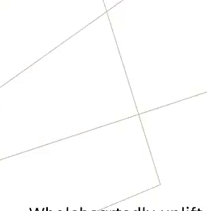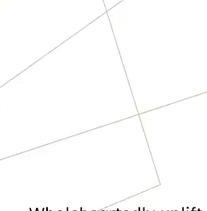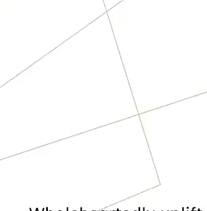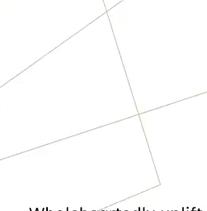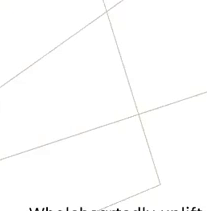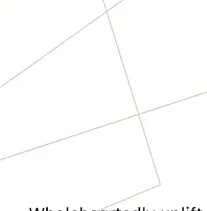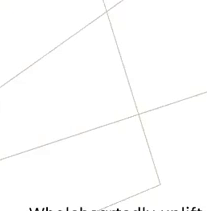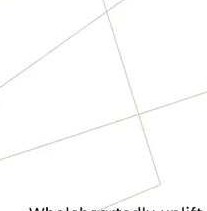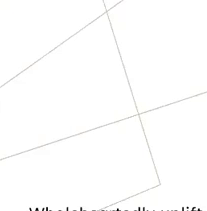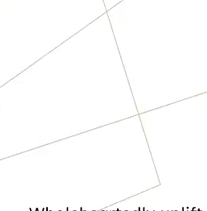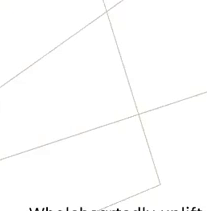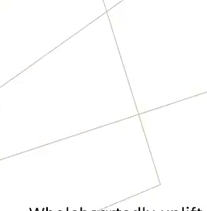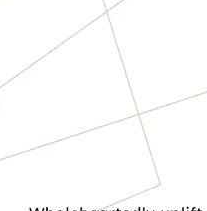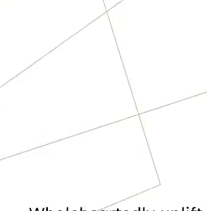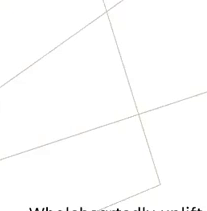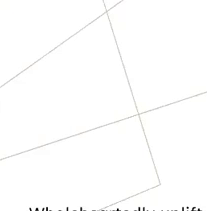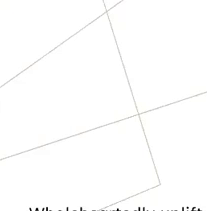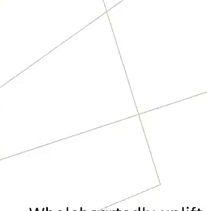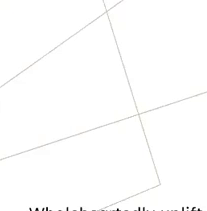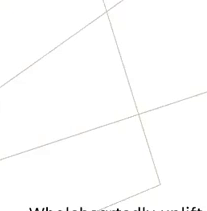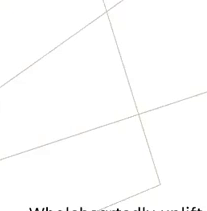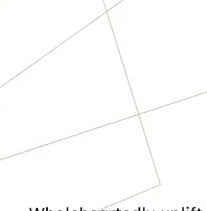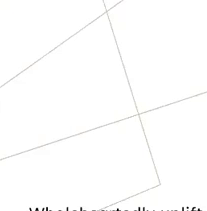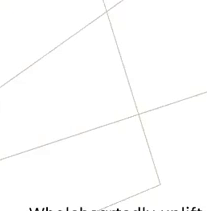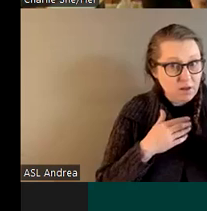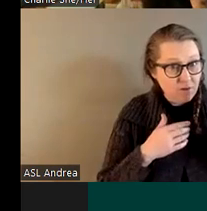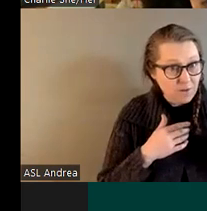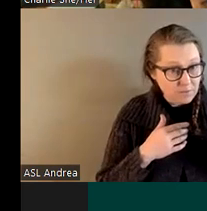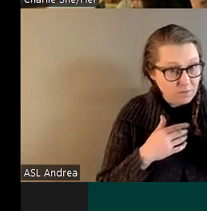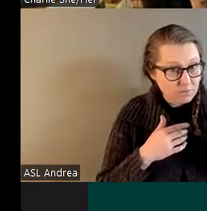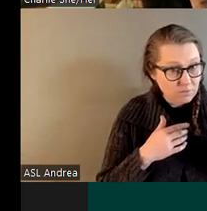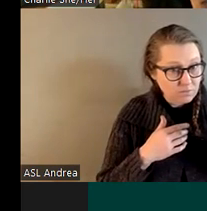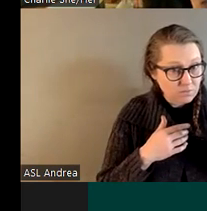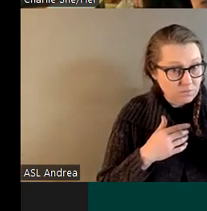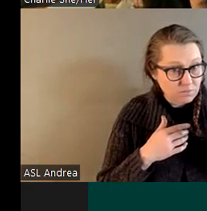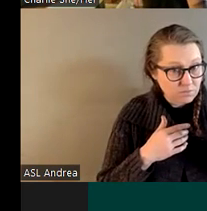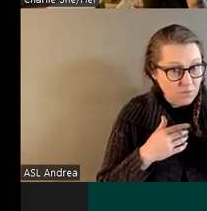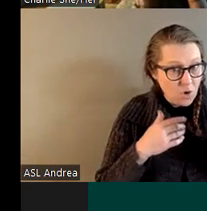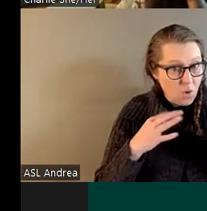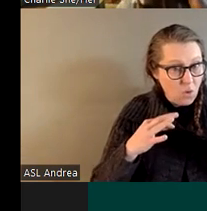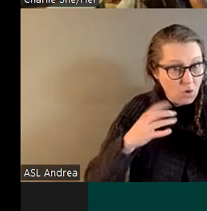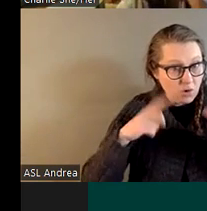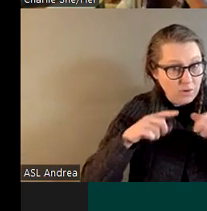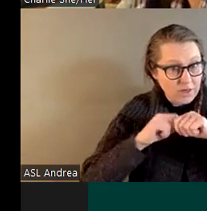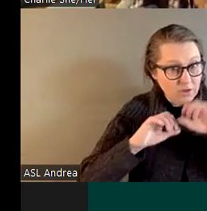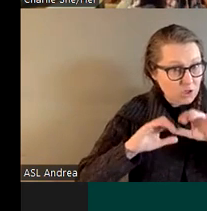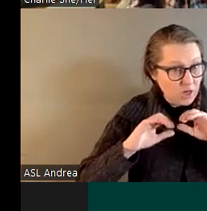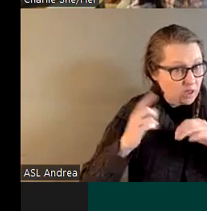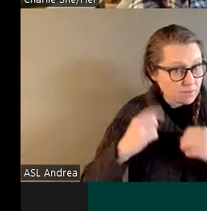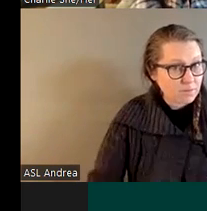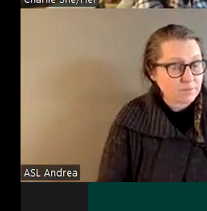Okay, all the agree, please give us your thumbs up or agree in the chat, or